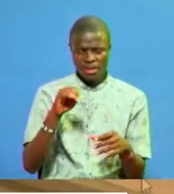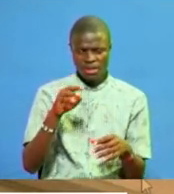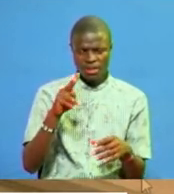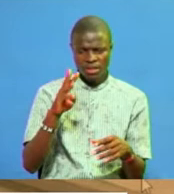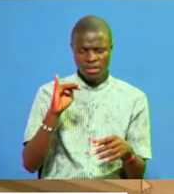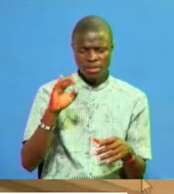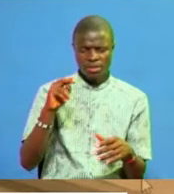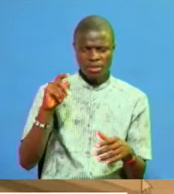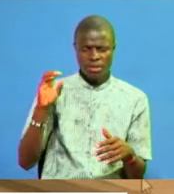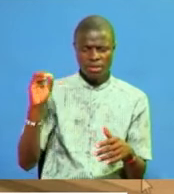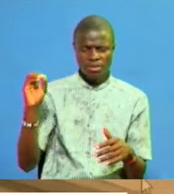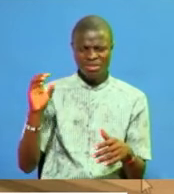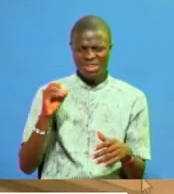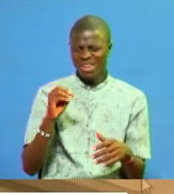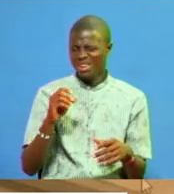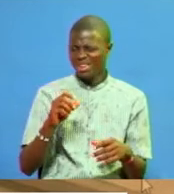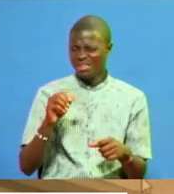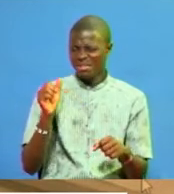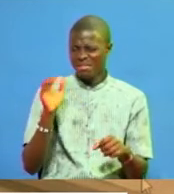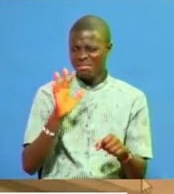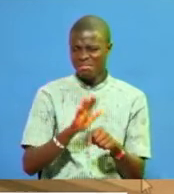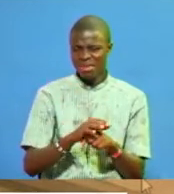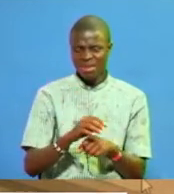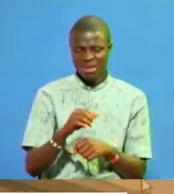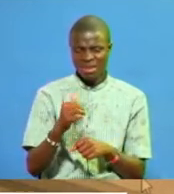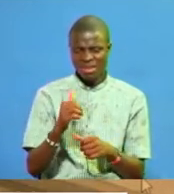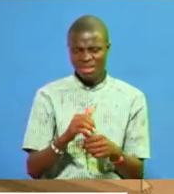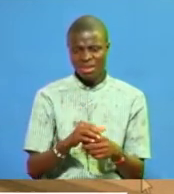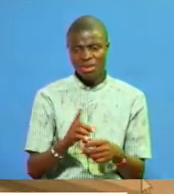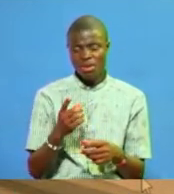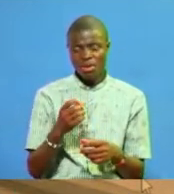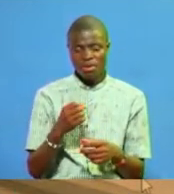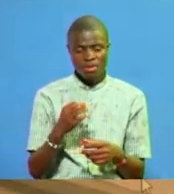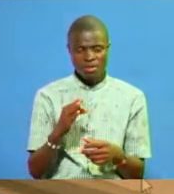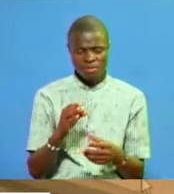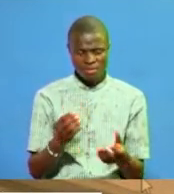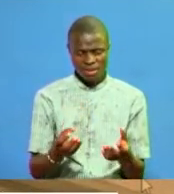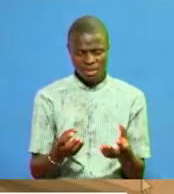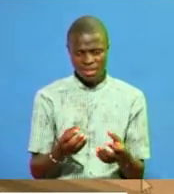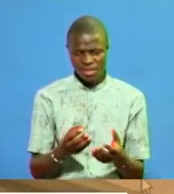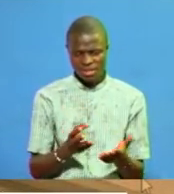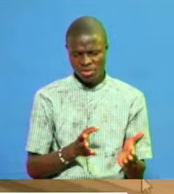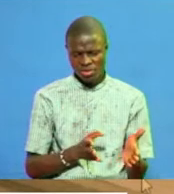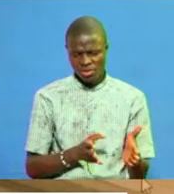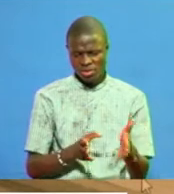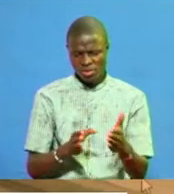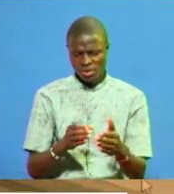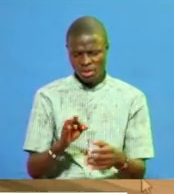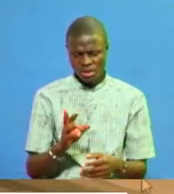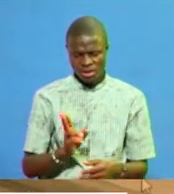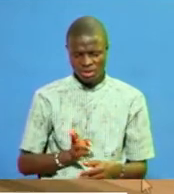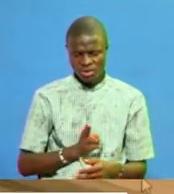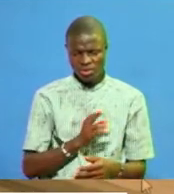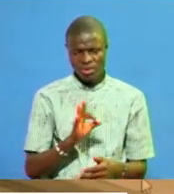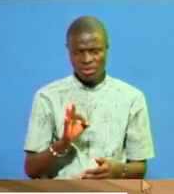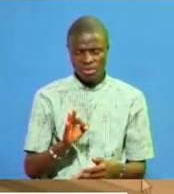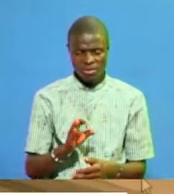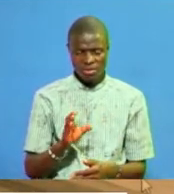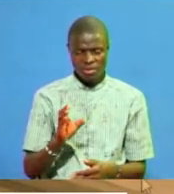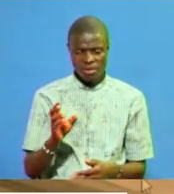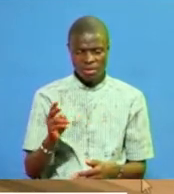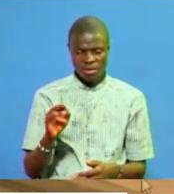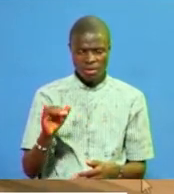stocks, indices, and so on. And one of the easiest ways they have found is using cryptocurrencies, Bitcoin being